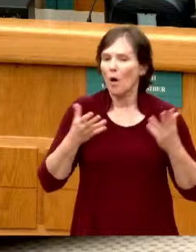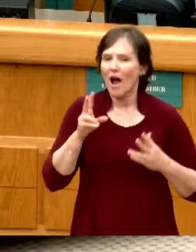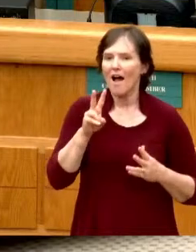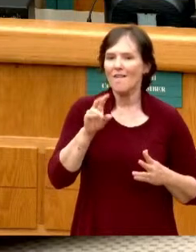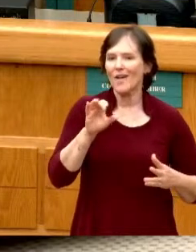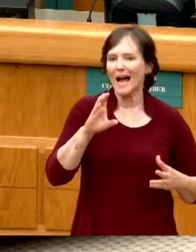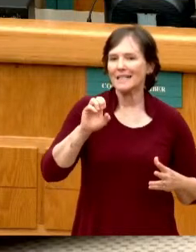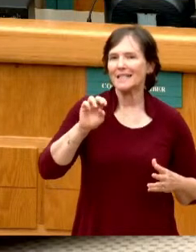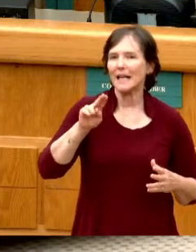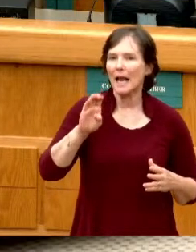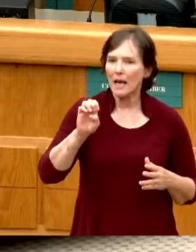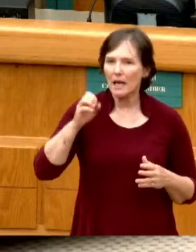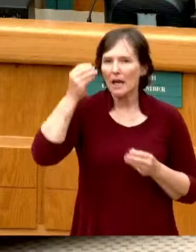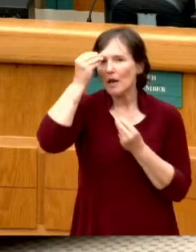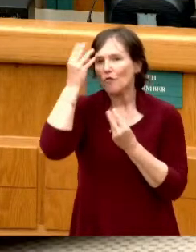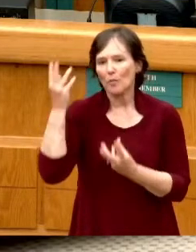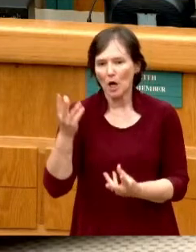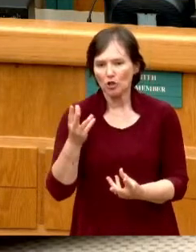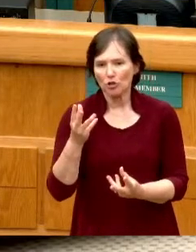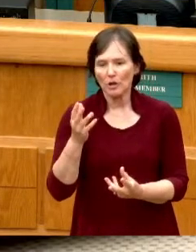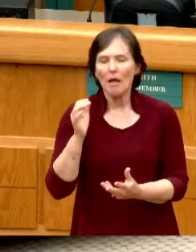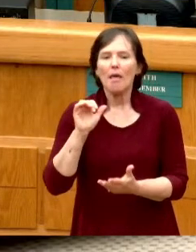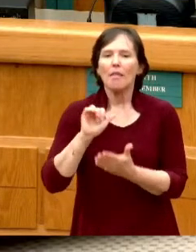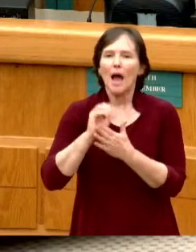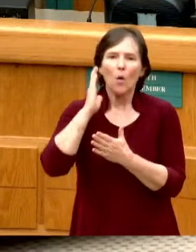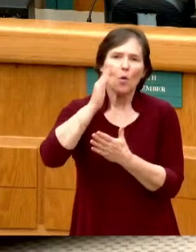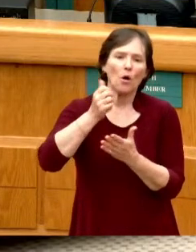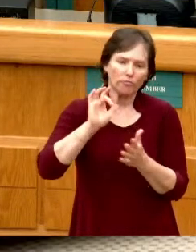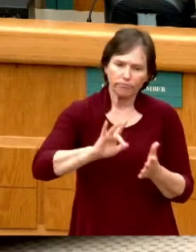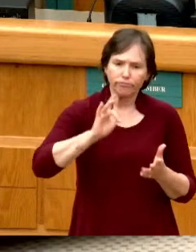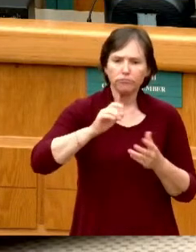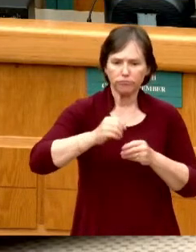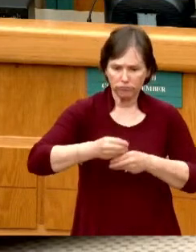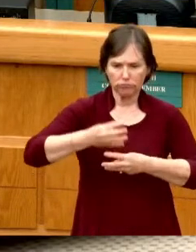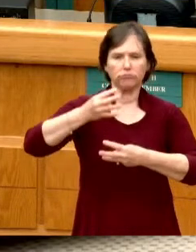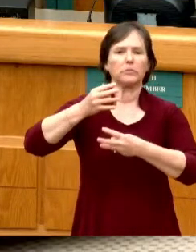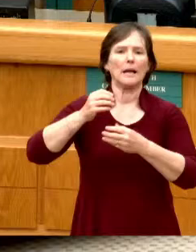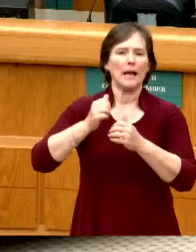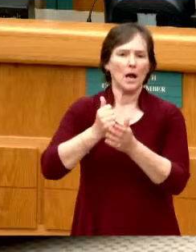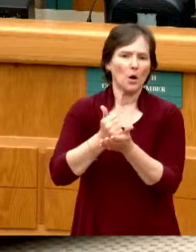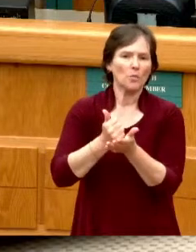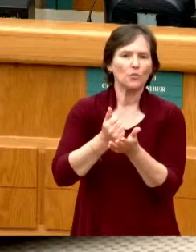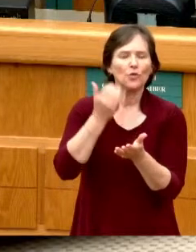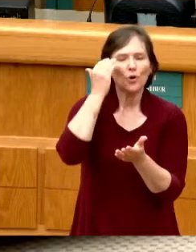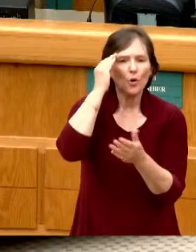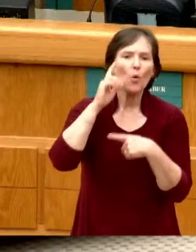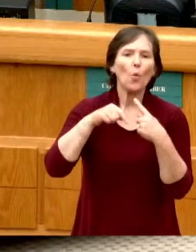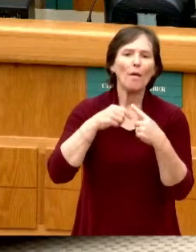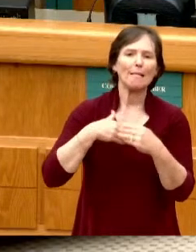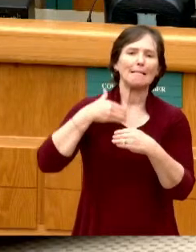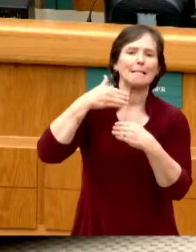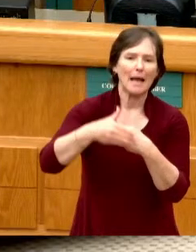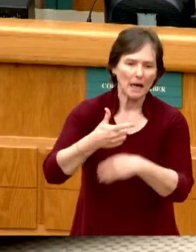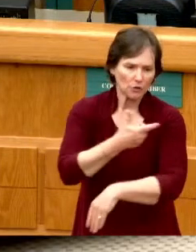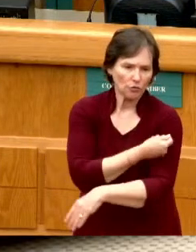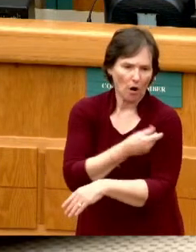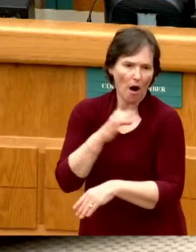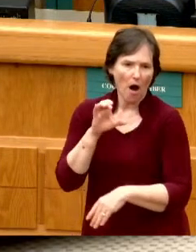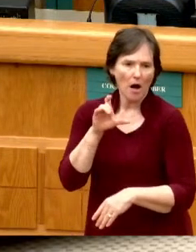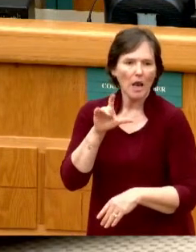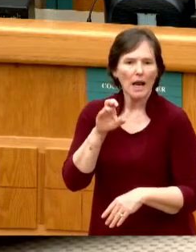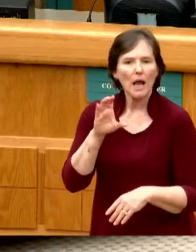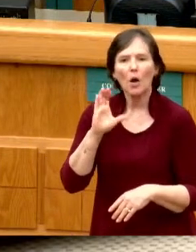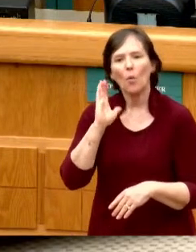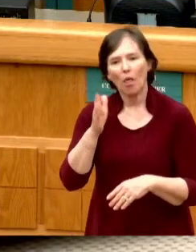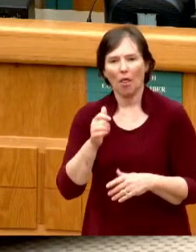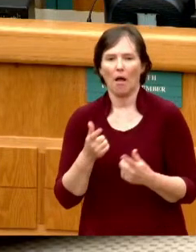doses arrive. We want to thank everyone that's been involved in these mega vaccination operations. This is an